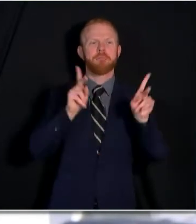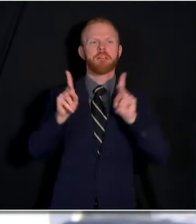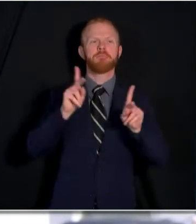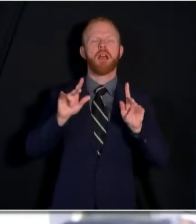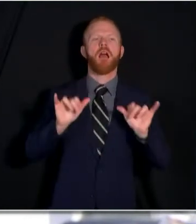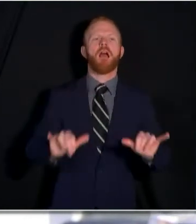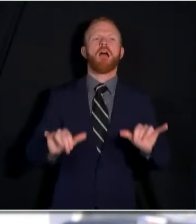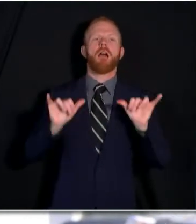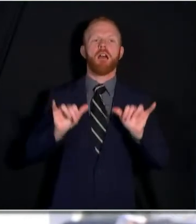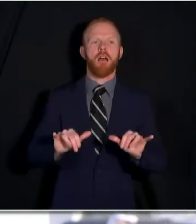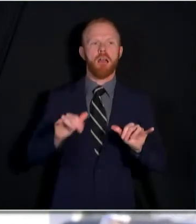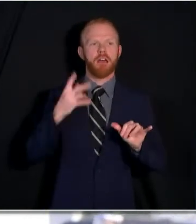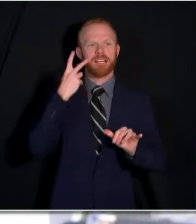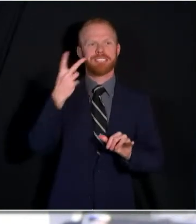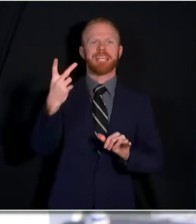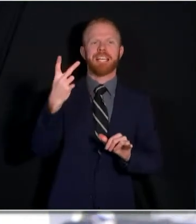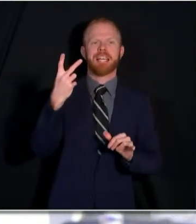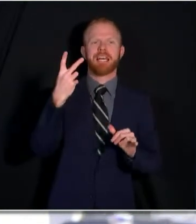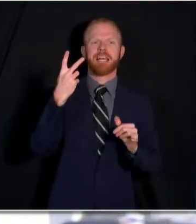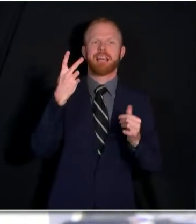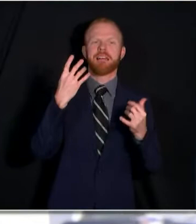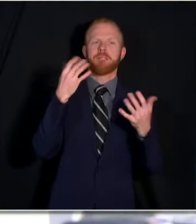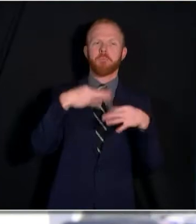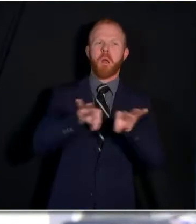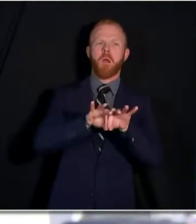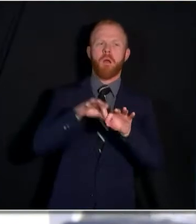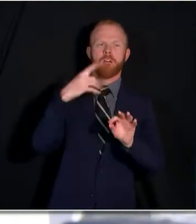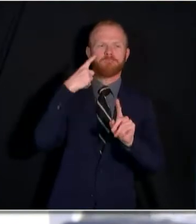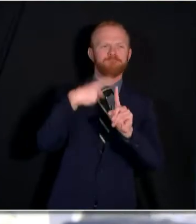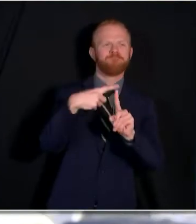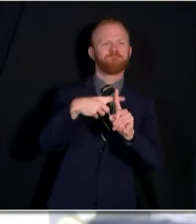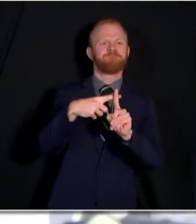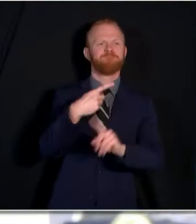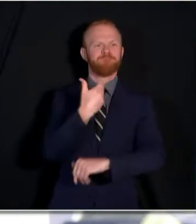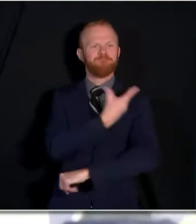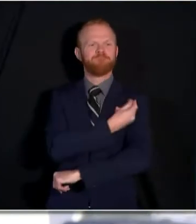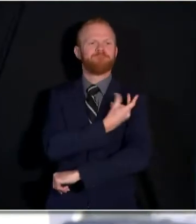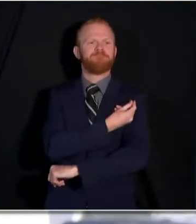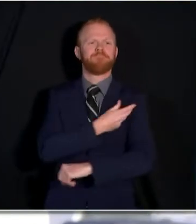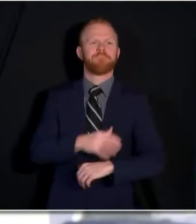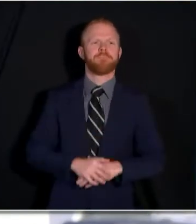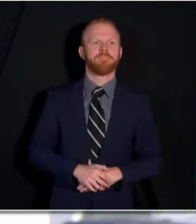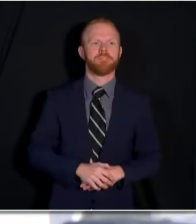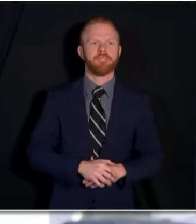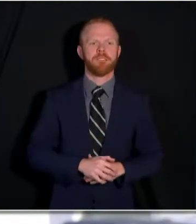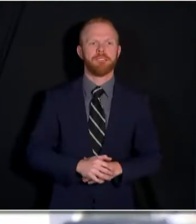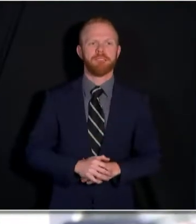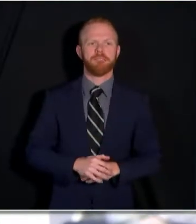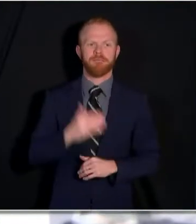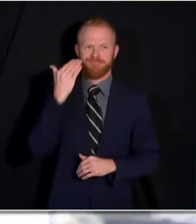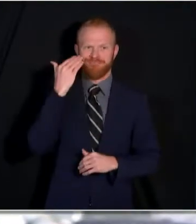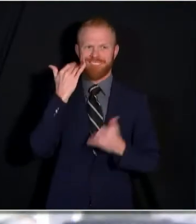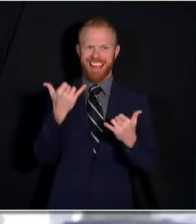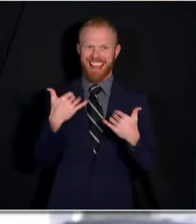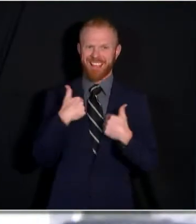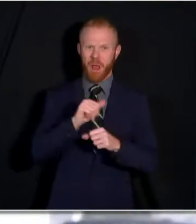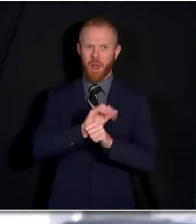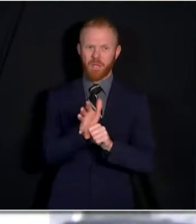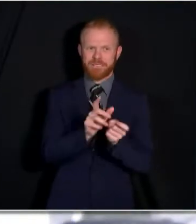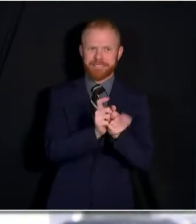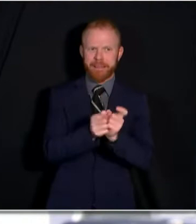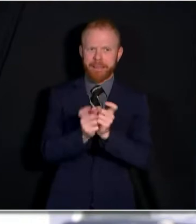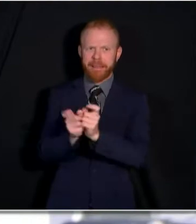more optimism, but also mindful and sober of these mutations, these variants, mindful and sober of our work to do on